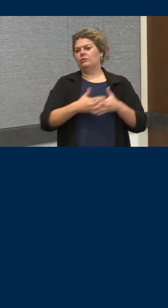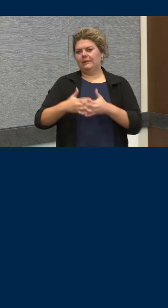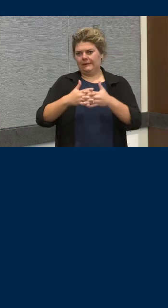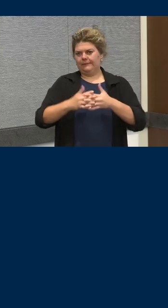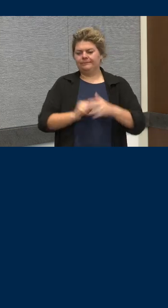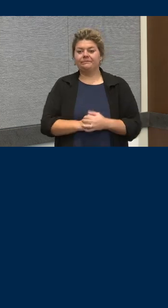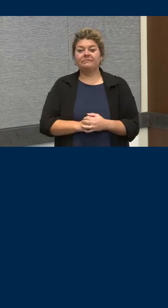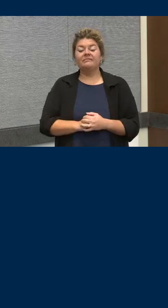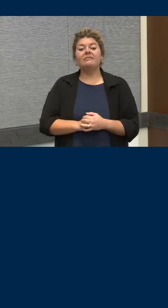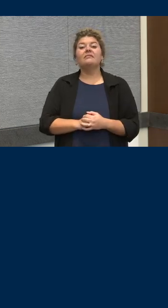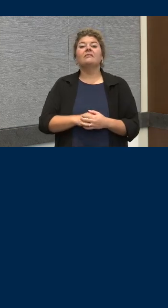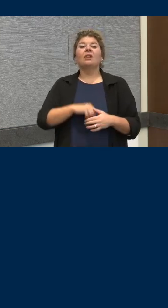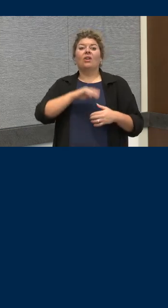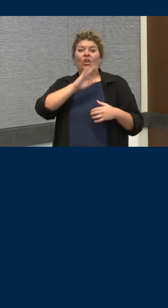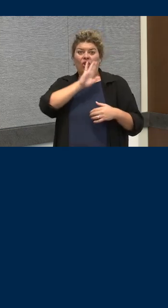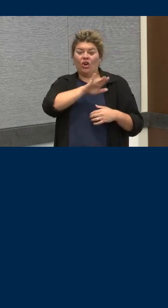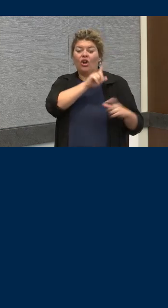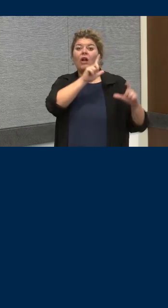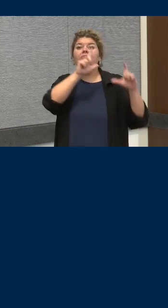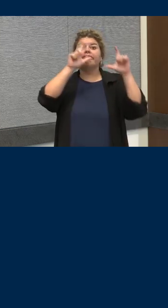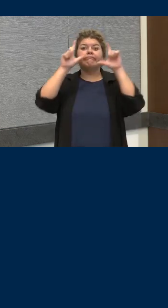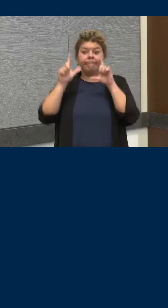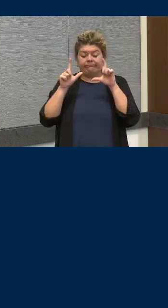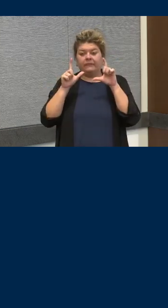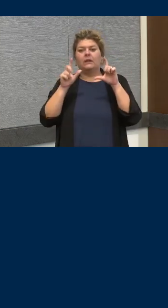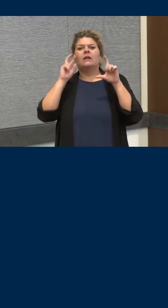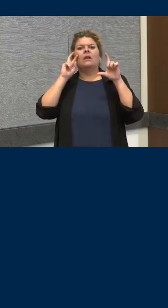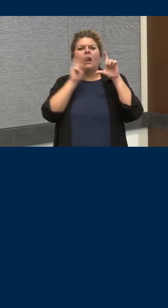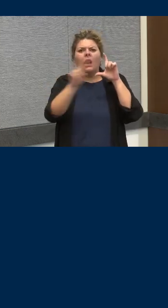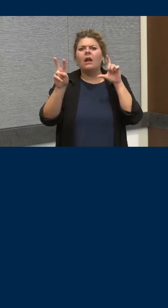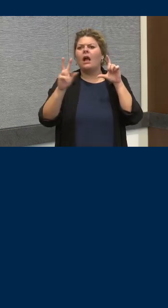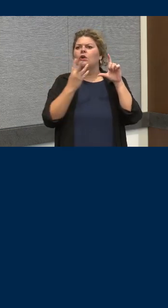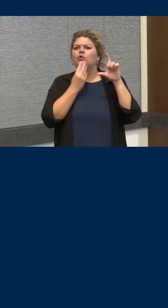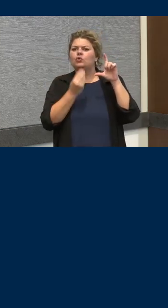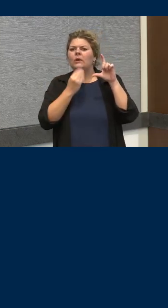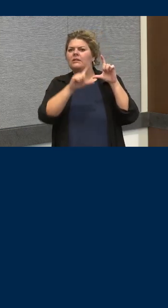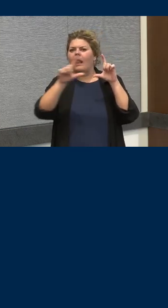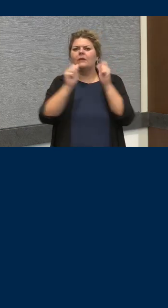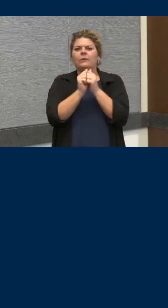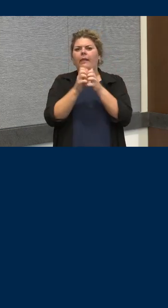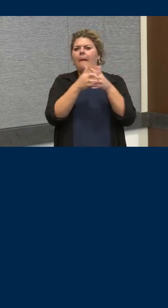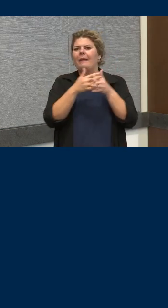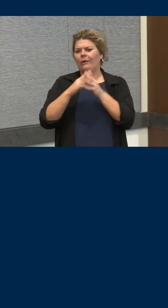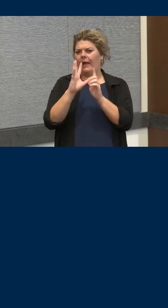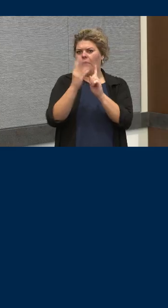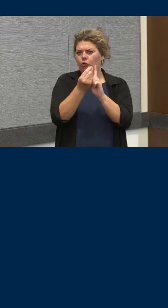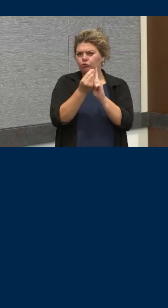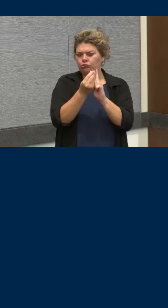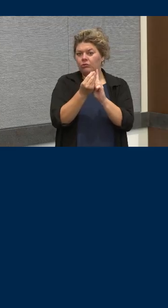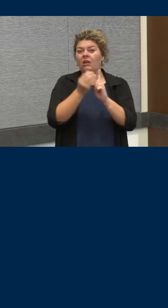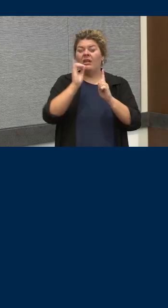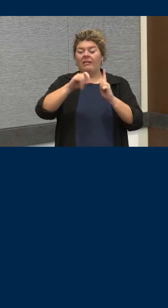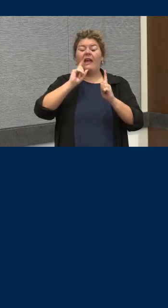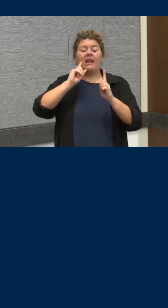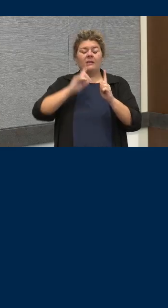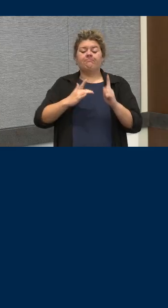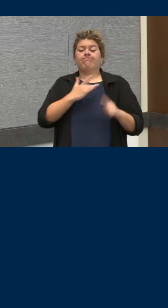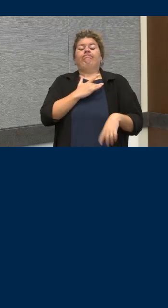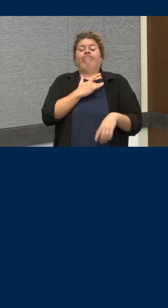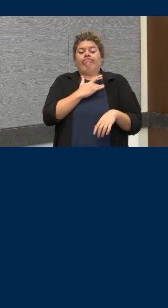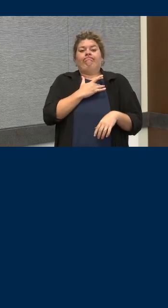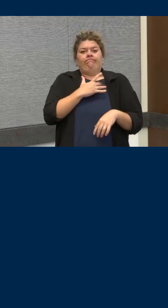this lens, she offers a Jewish interpretation of American culture that's as insightful as it is